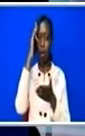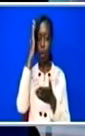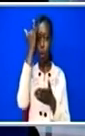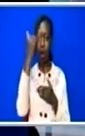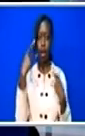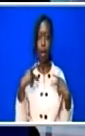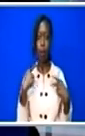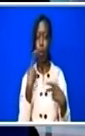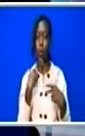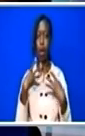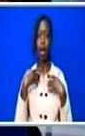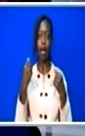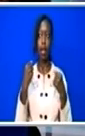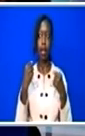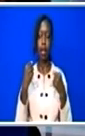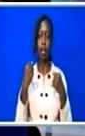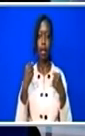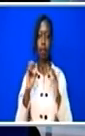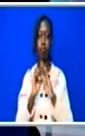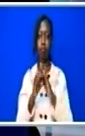are healthy? Like,